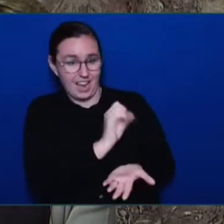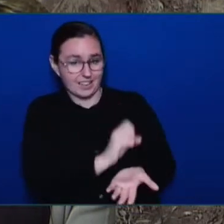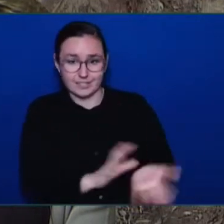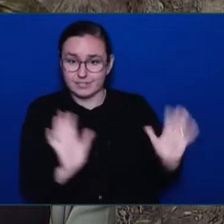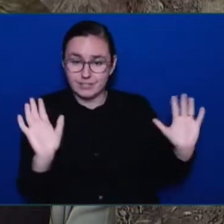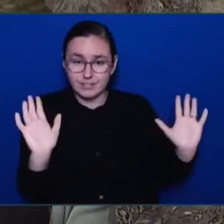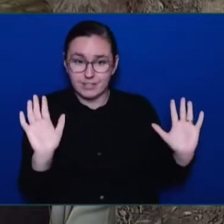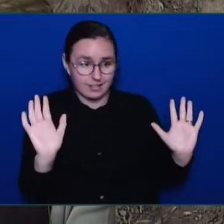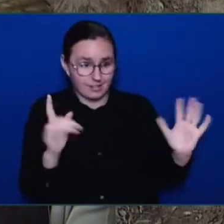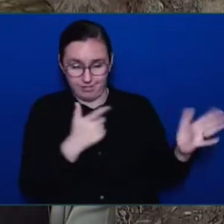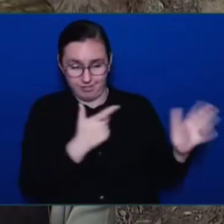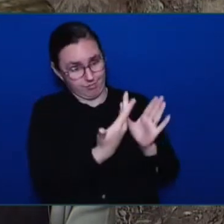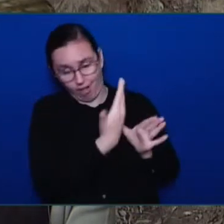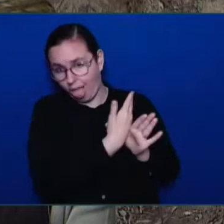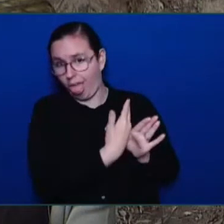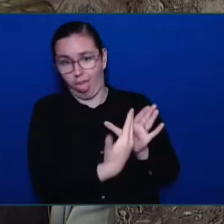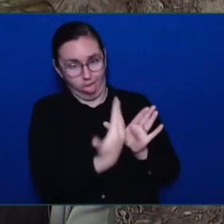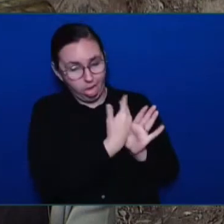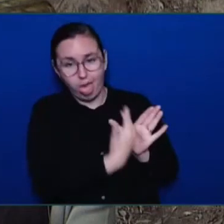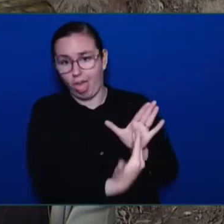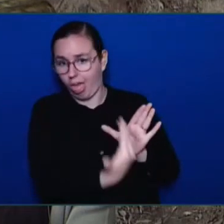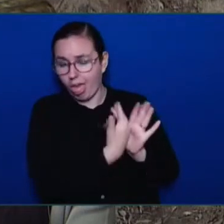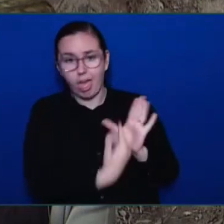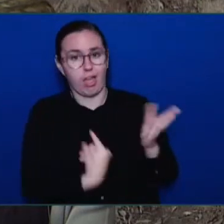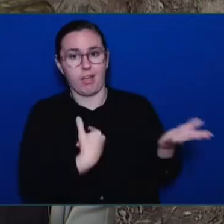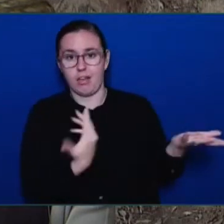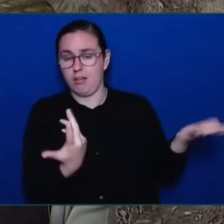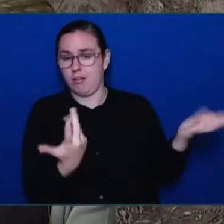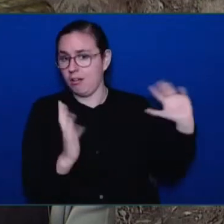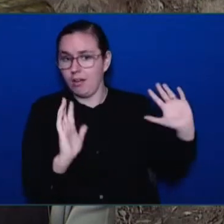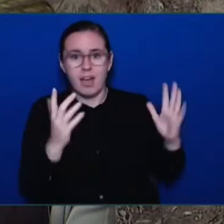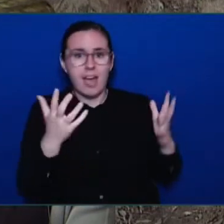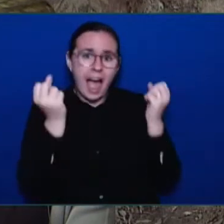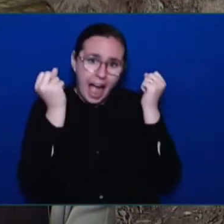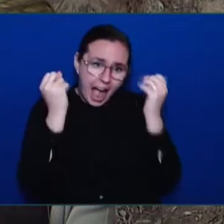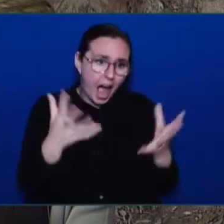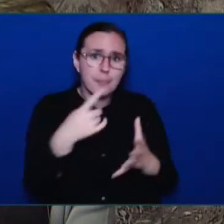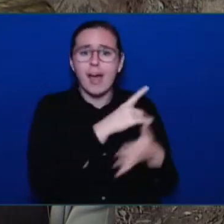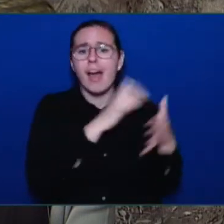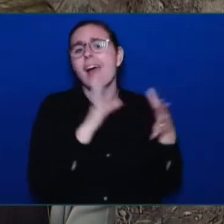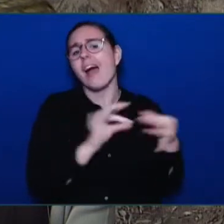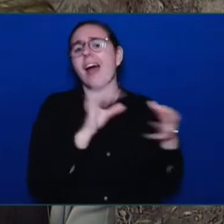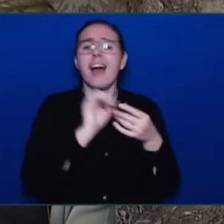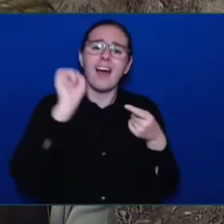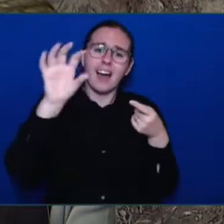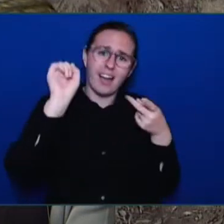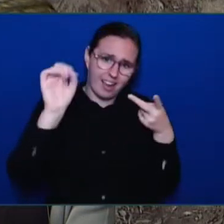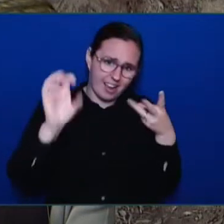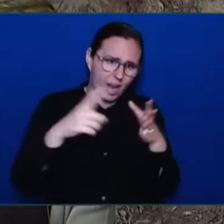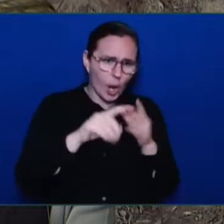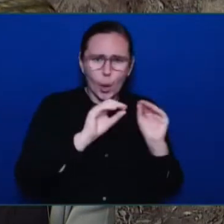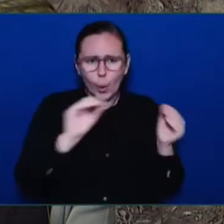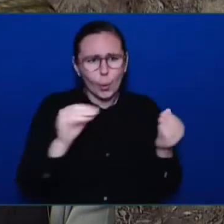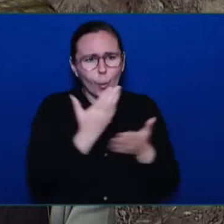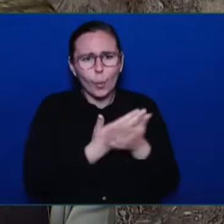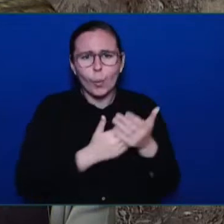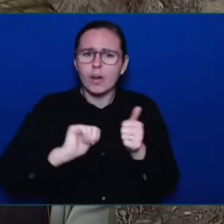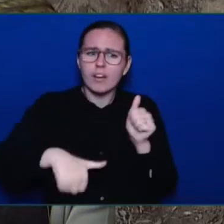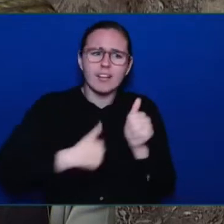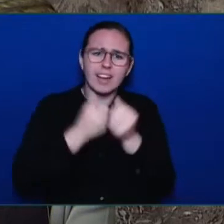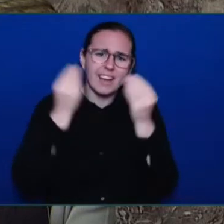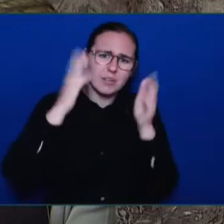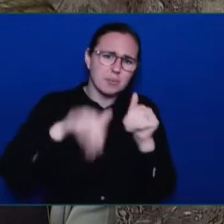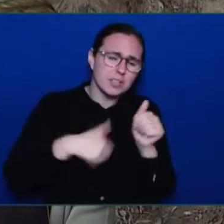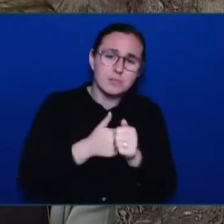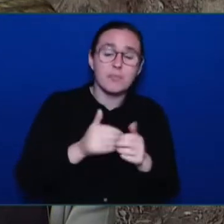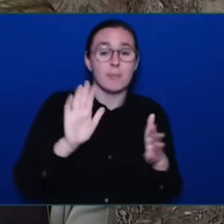sort of unsubstantiated statements that aren't true, Honourable Speaker. The opposition House Leader goes on CKNW radio